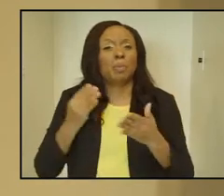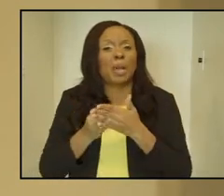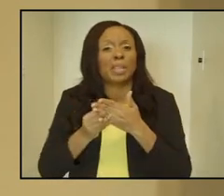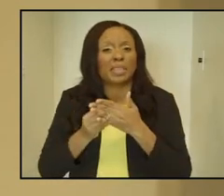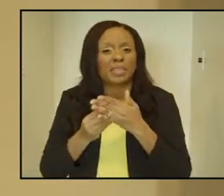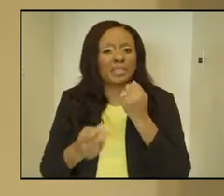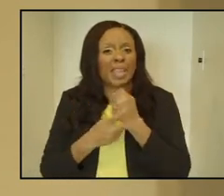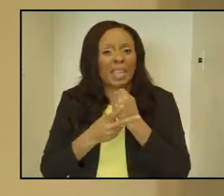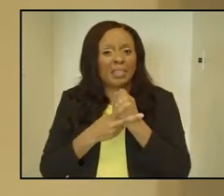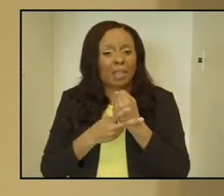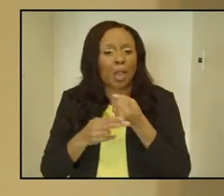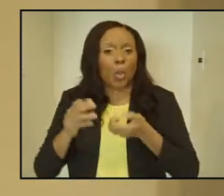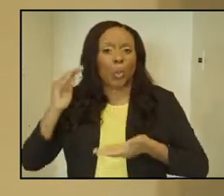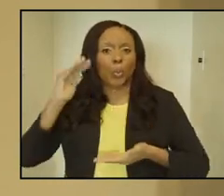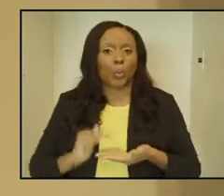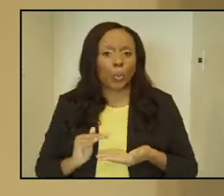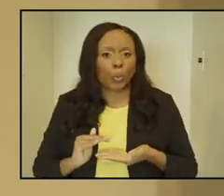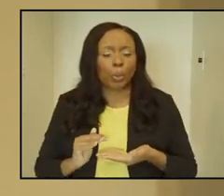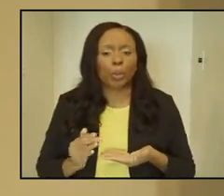loss with respect to